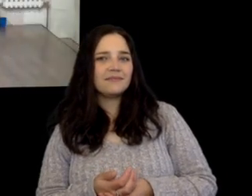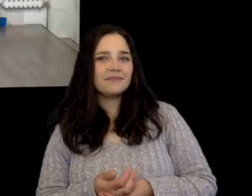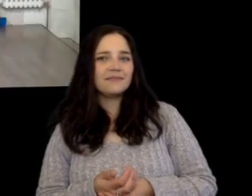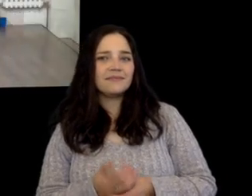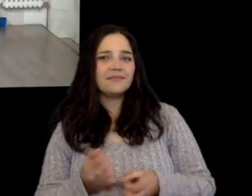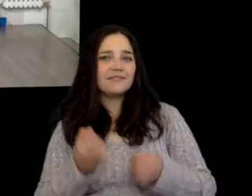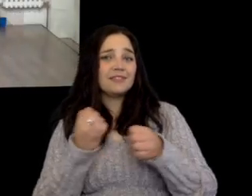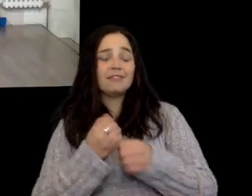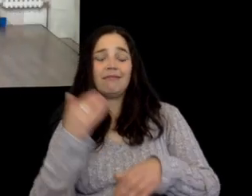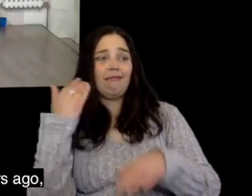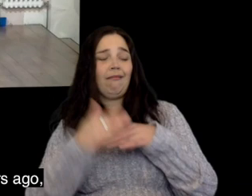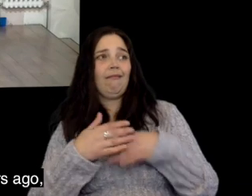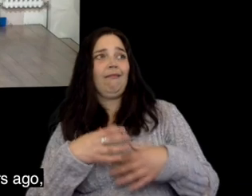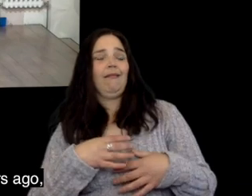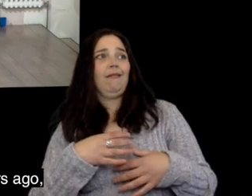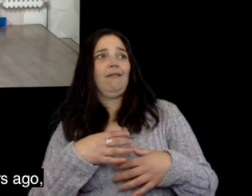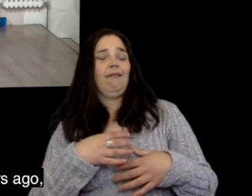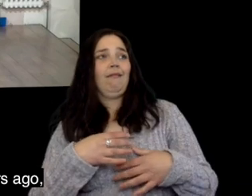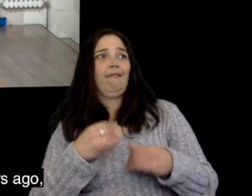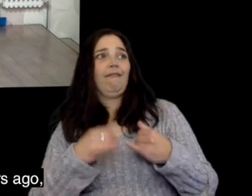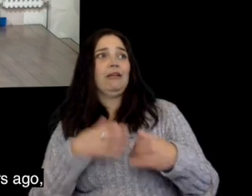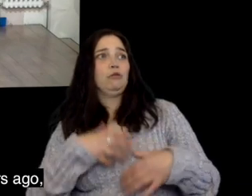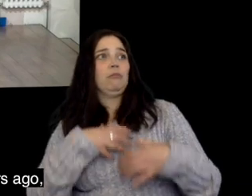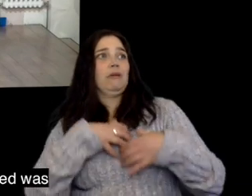This church never fails to surprise you, does it?